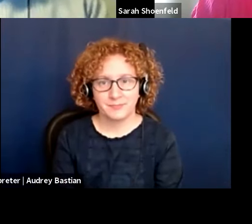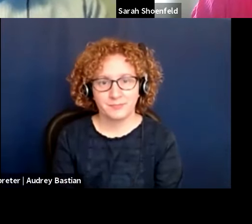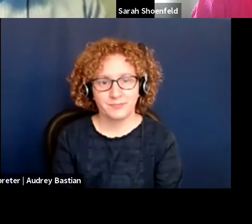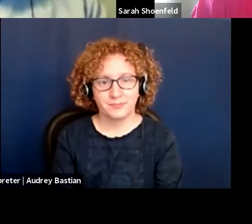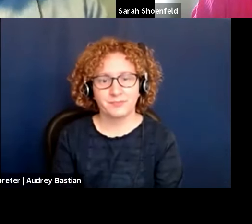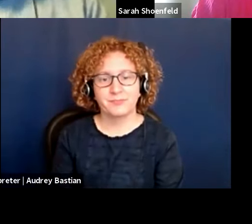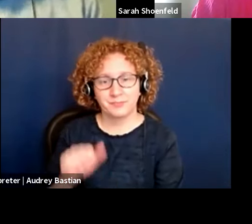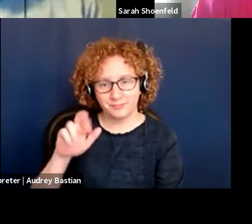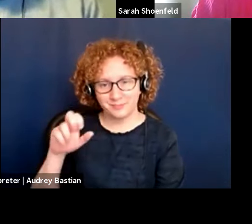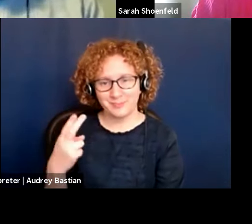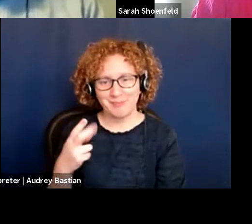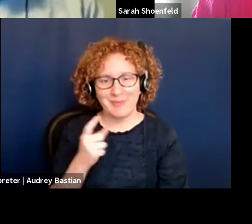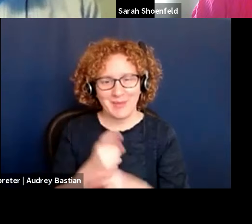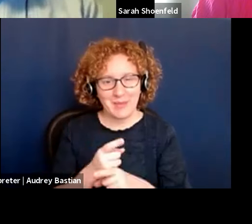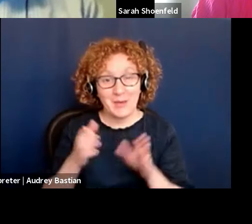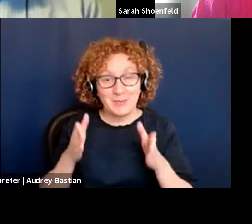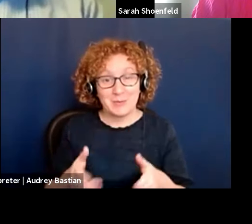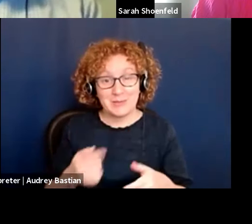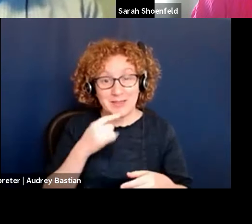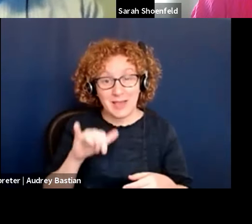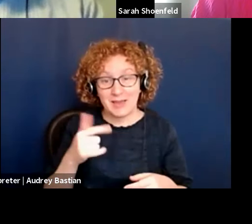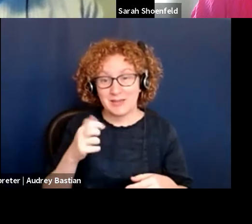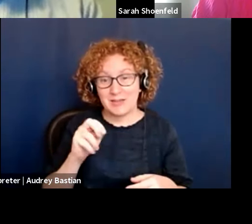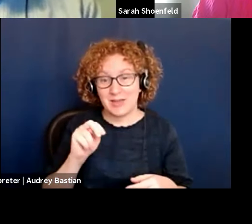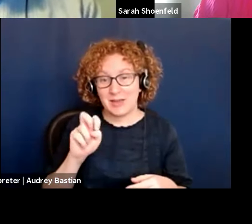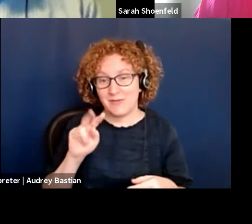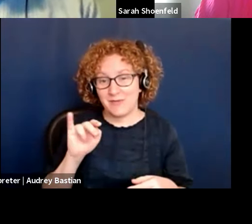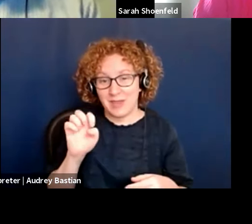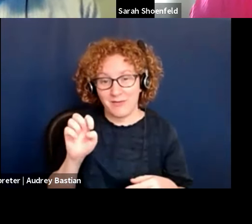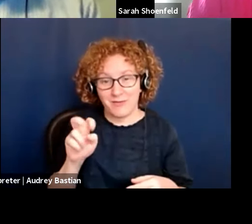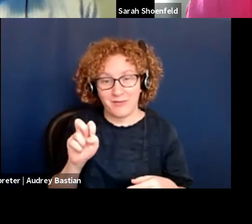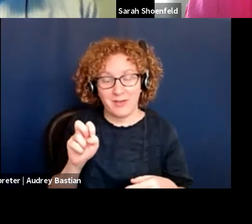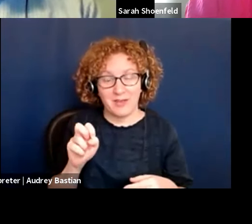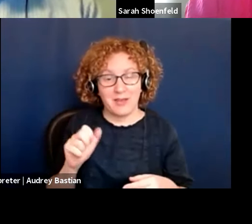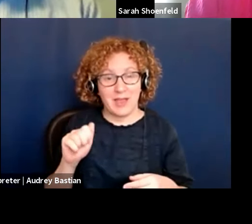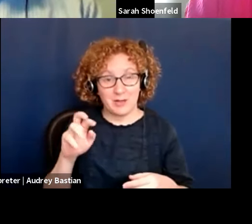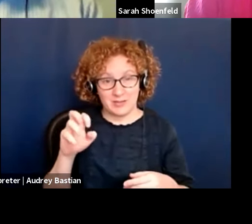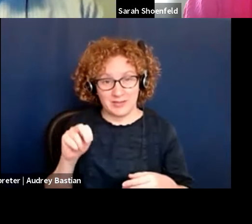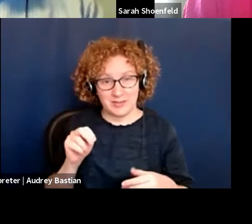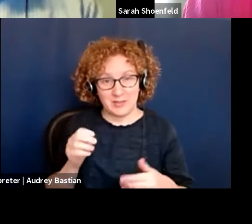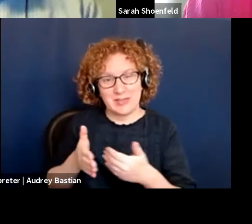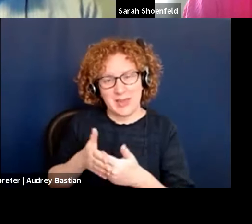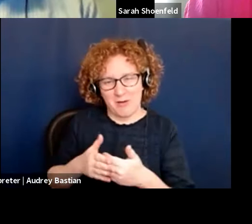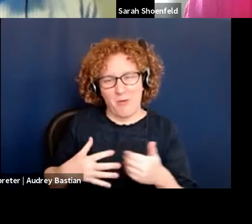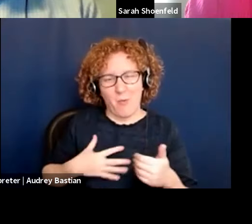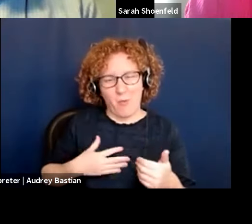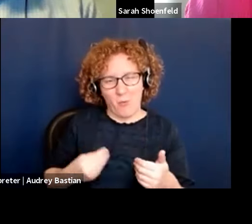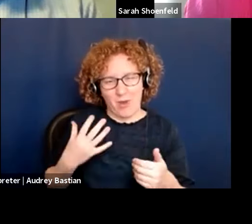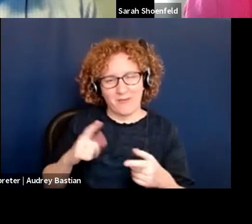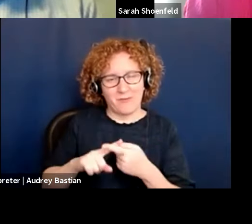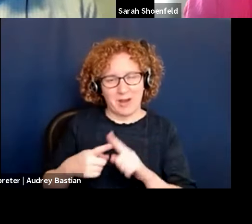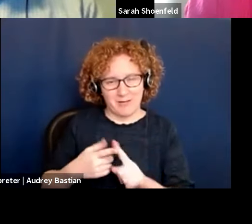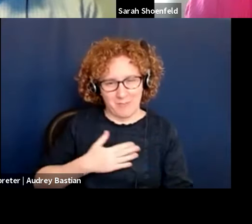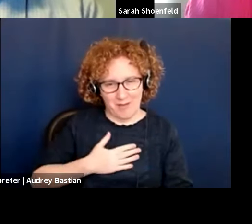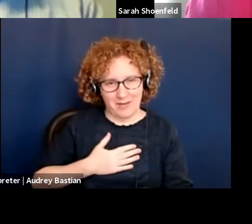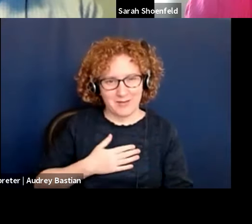Yeah, in fact, the person who said that was Genevieve Anderson, and she was she's the neighbor of a white friend of mine. And